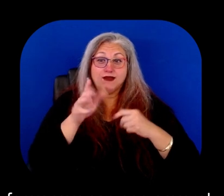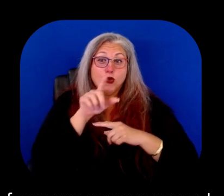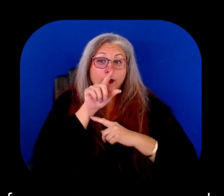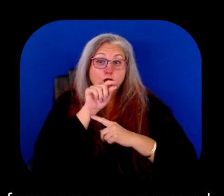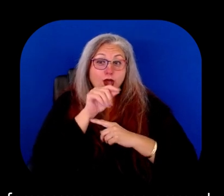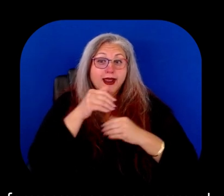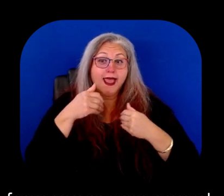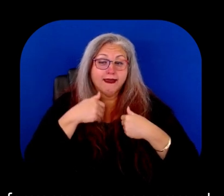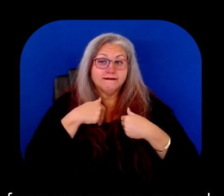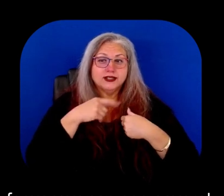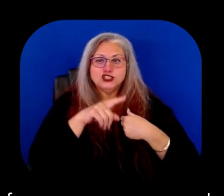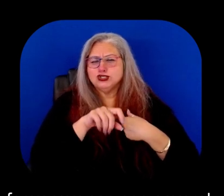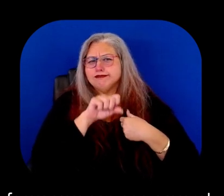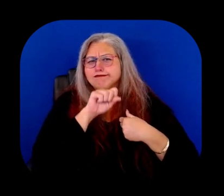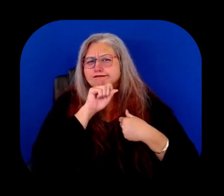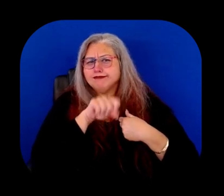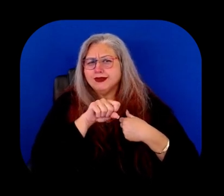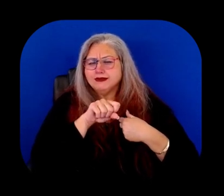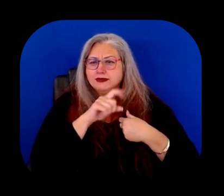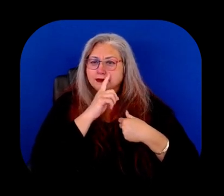birds, which she loves.